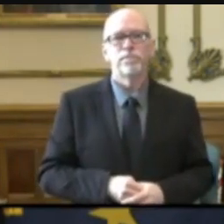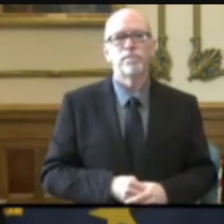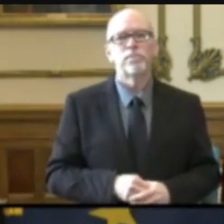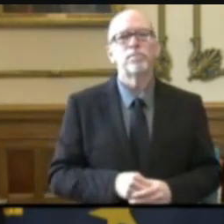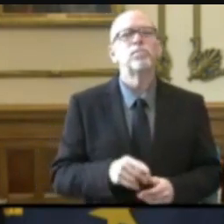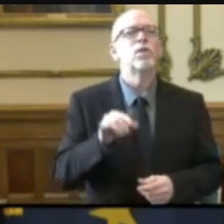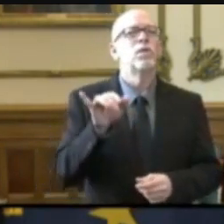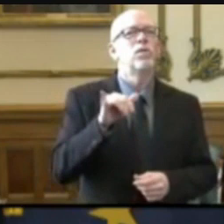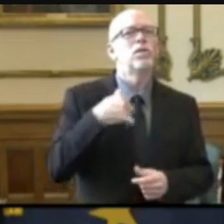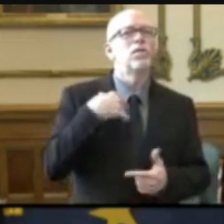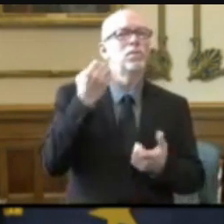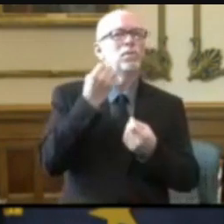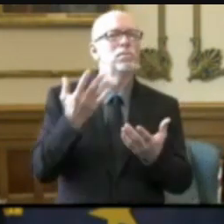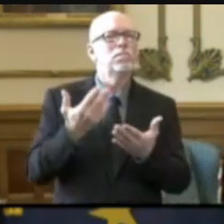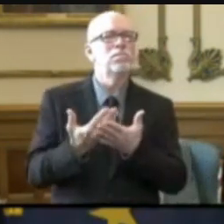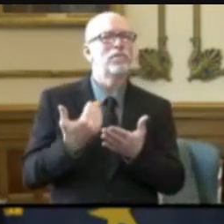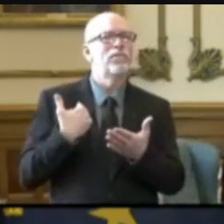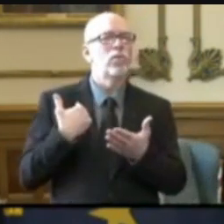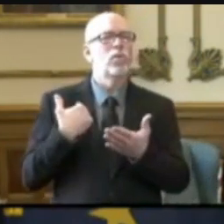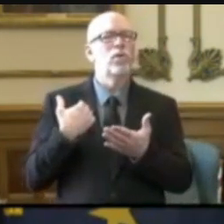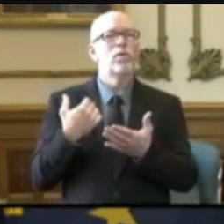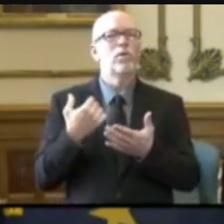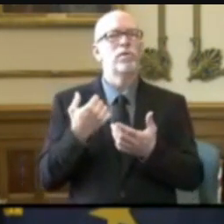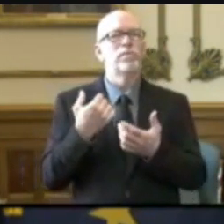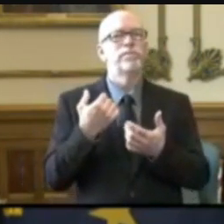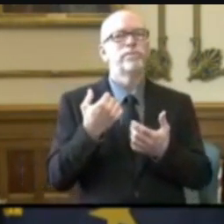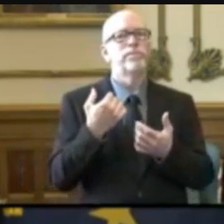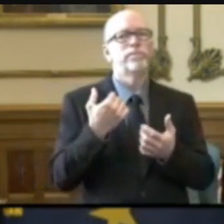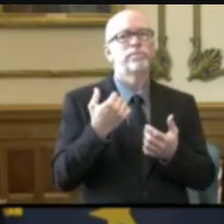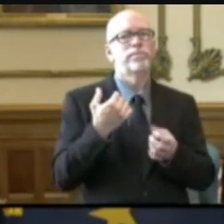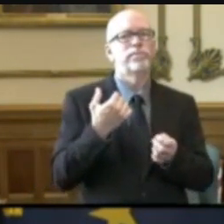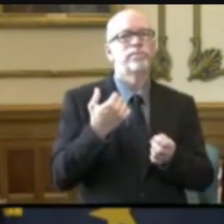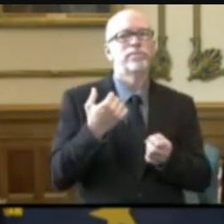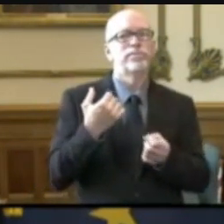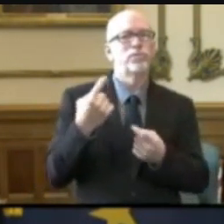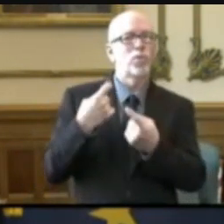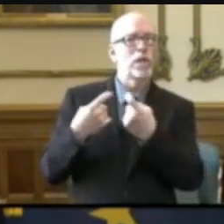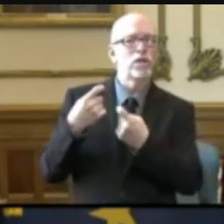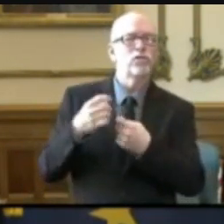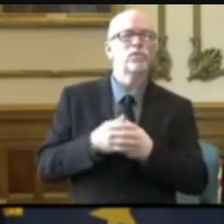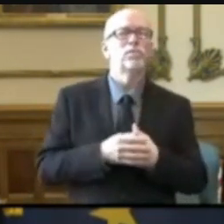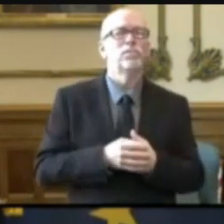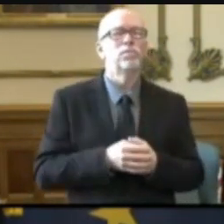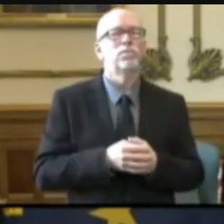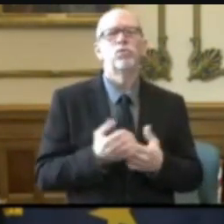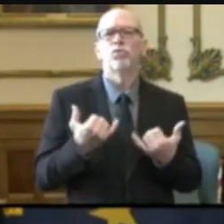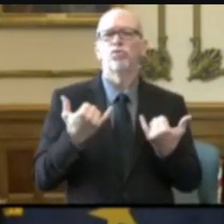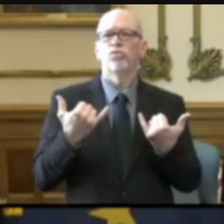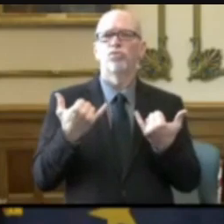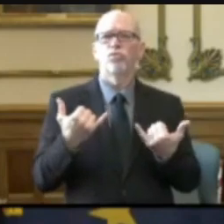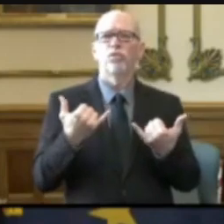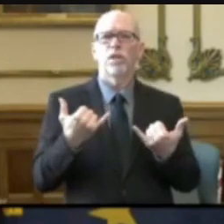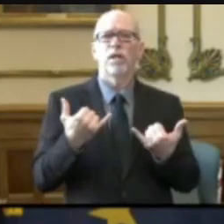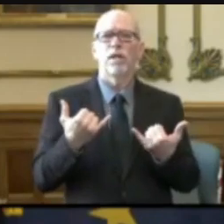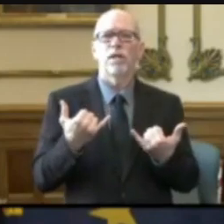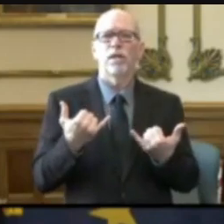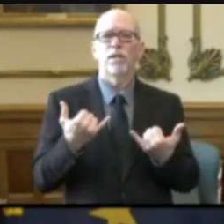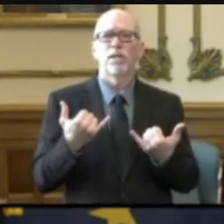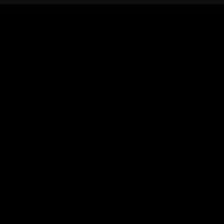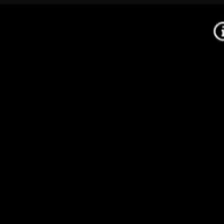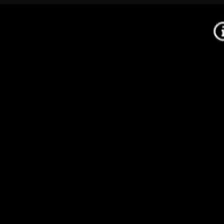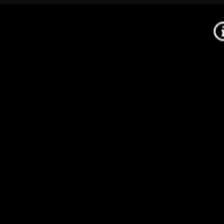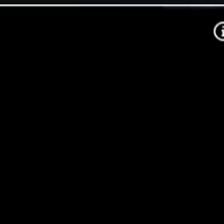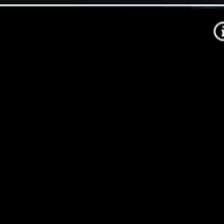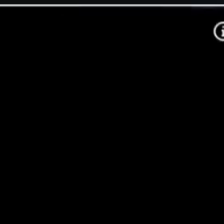Also, I just want to say before we get to taking some questions, today, just hearing this has